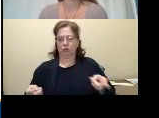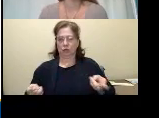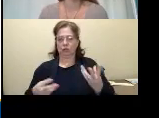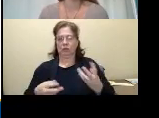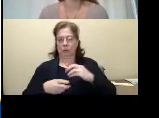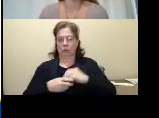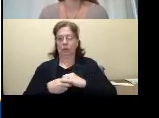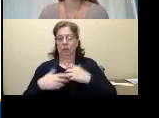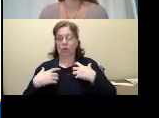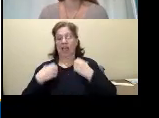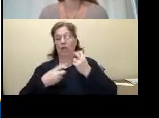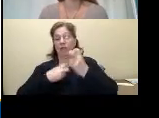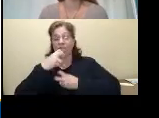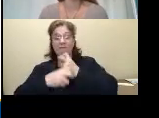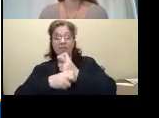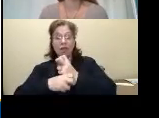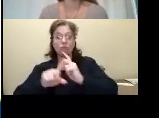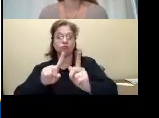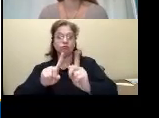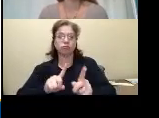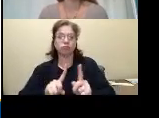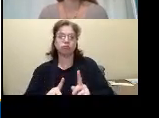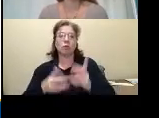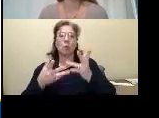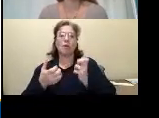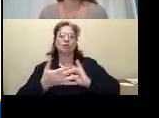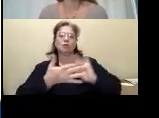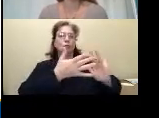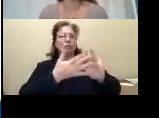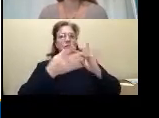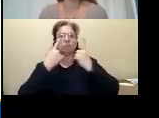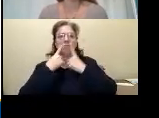fairs and other events. And we're really trying to reach patients